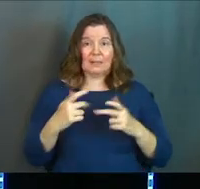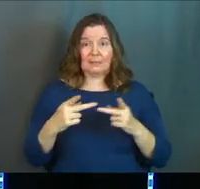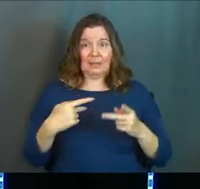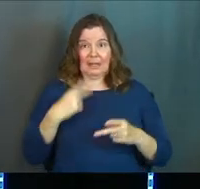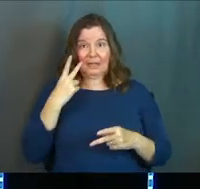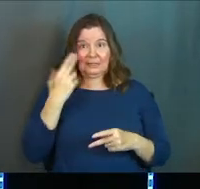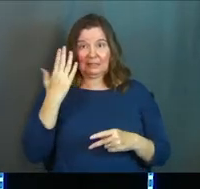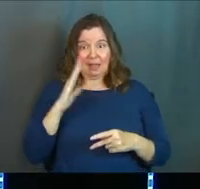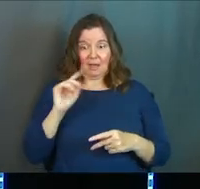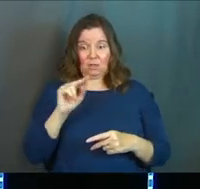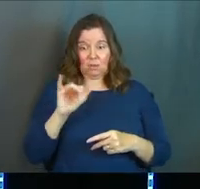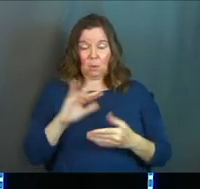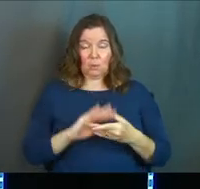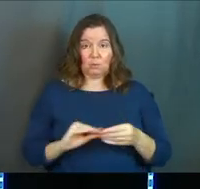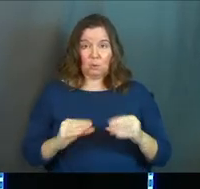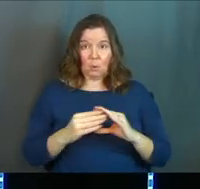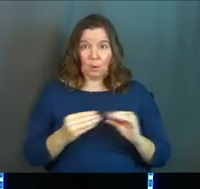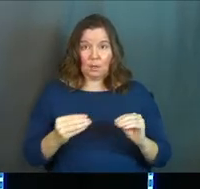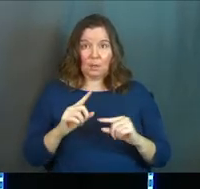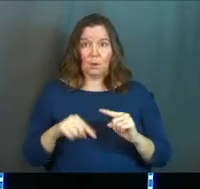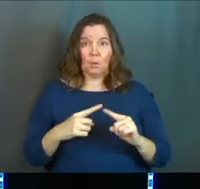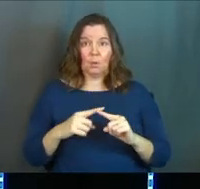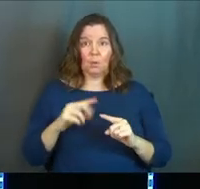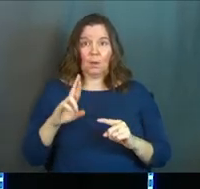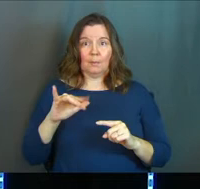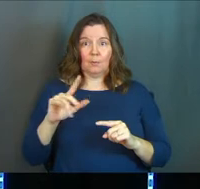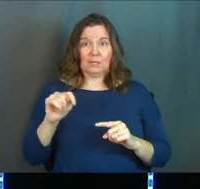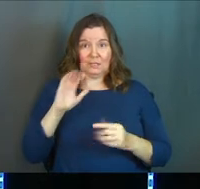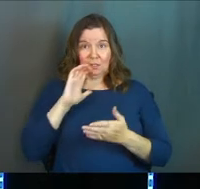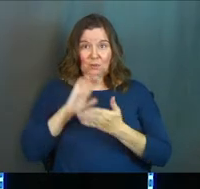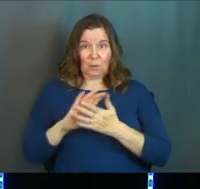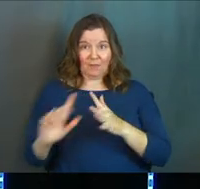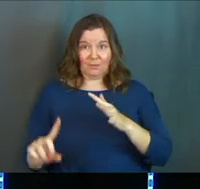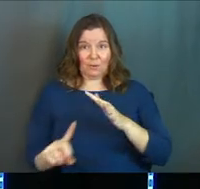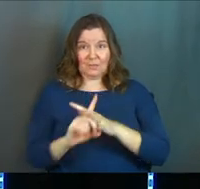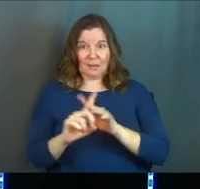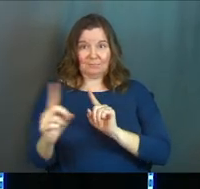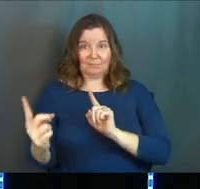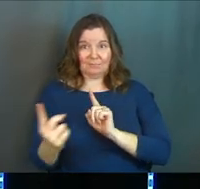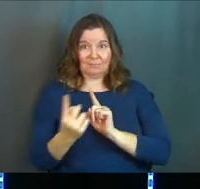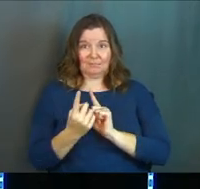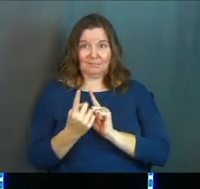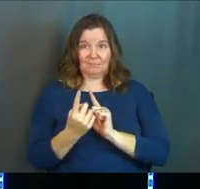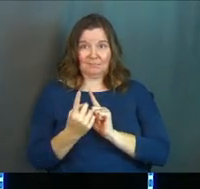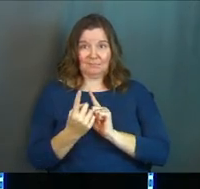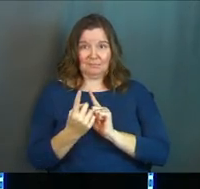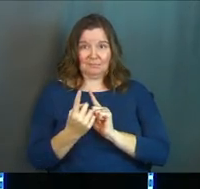biggest place I see God in Tony's story is when Bridget shows up.